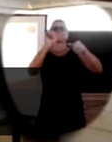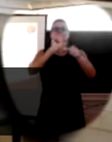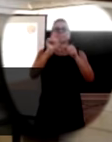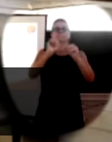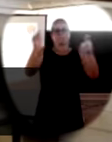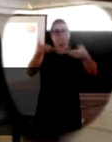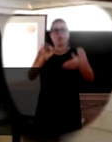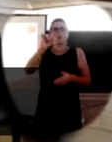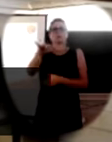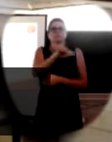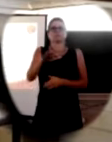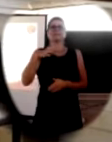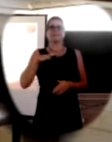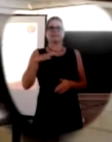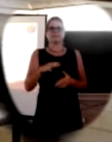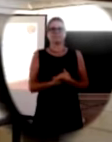better service.